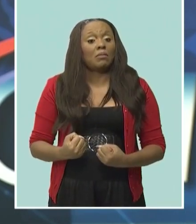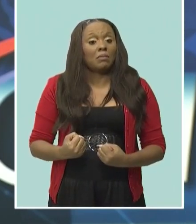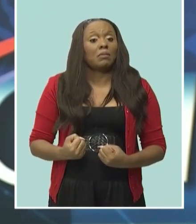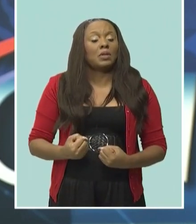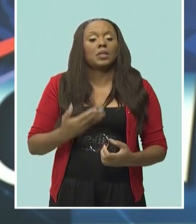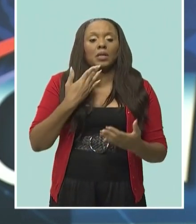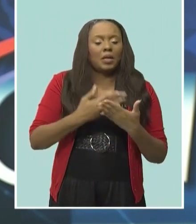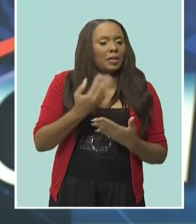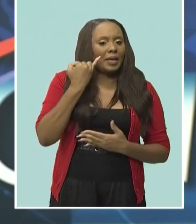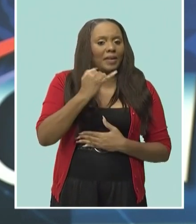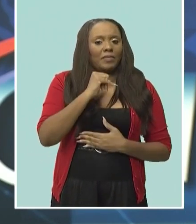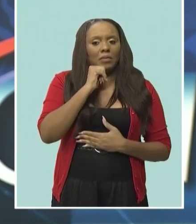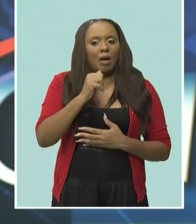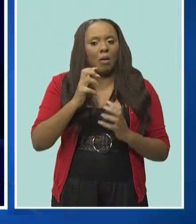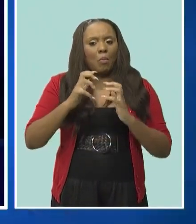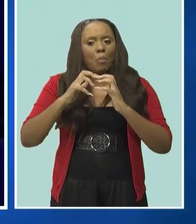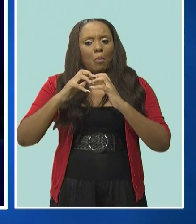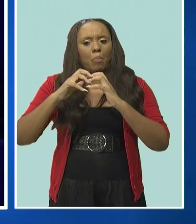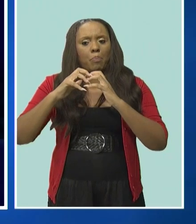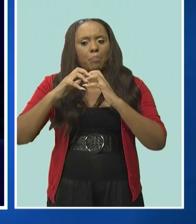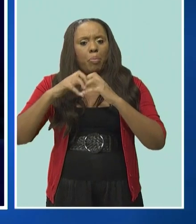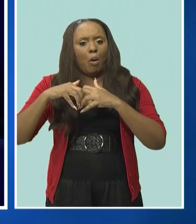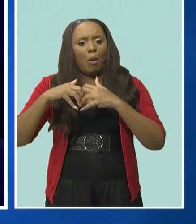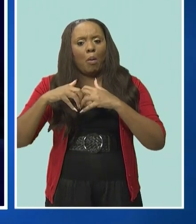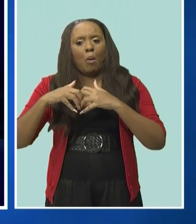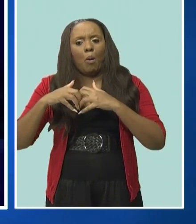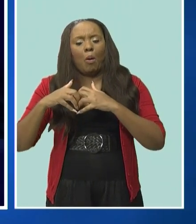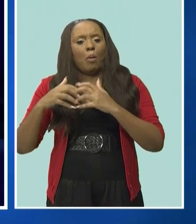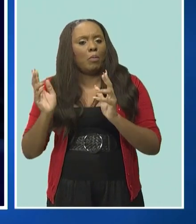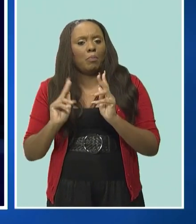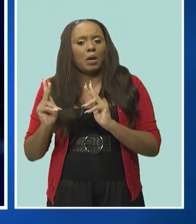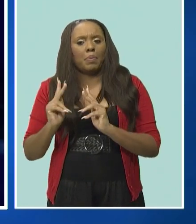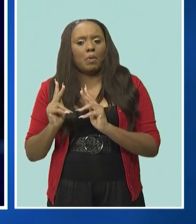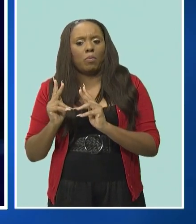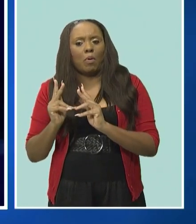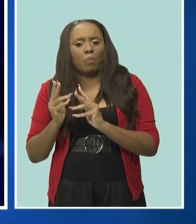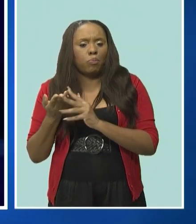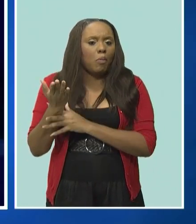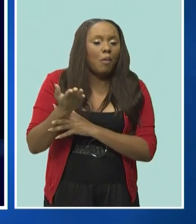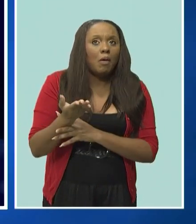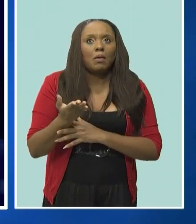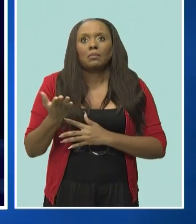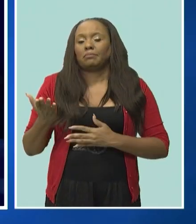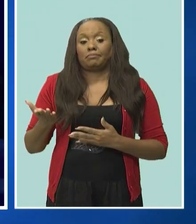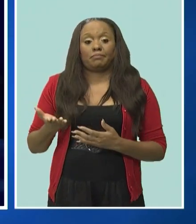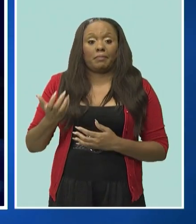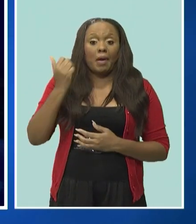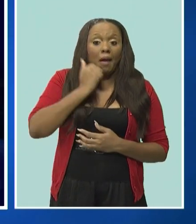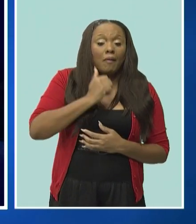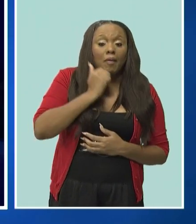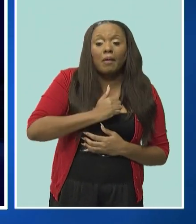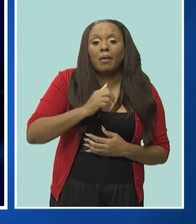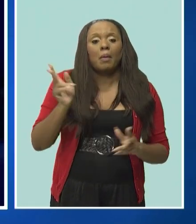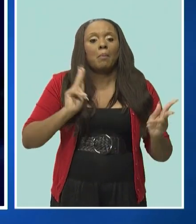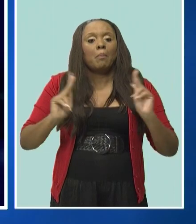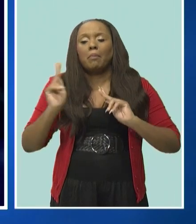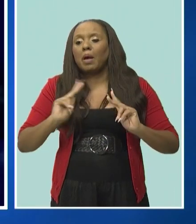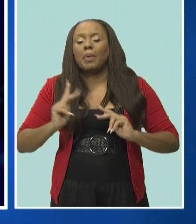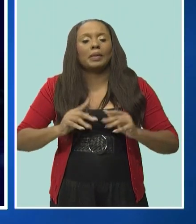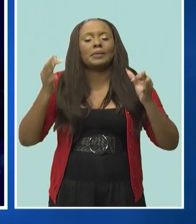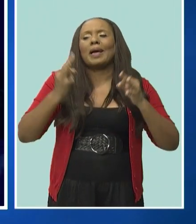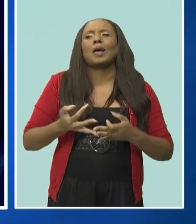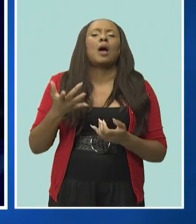incident takes place. You have persons, unfortunately, who wake up every single day seeking to find a way to